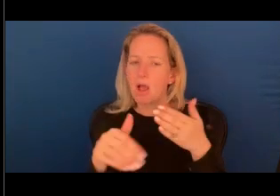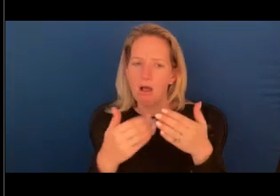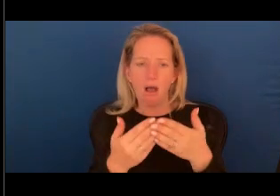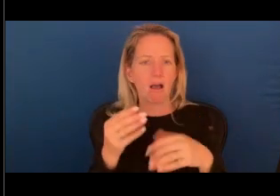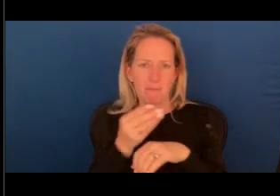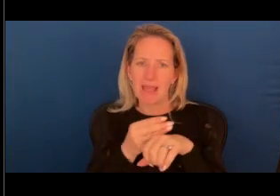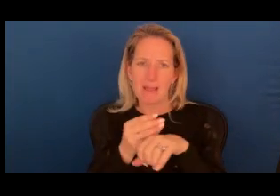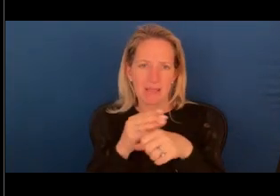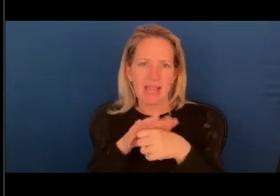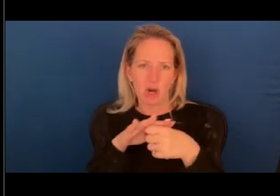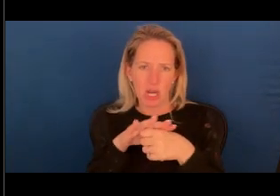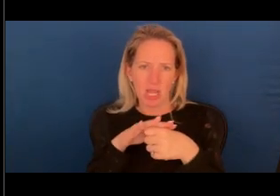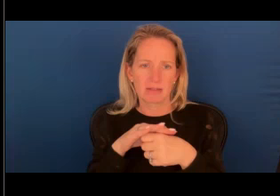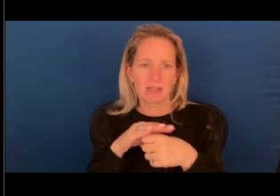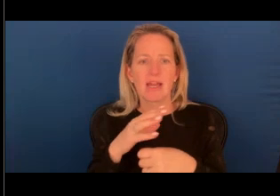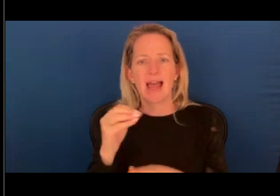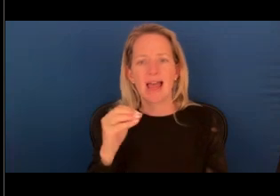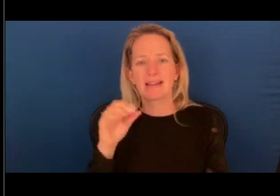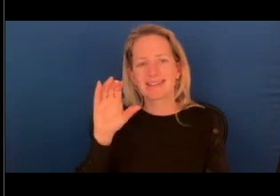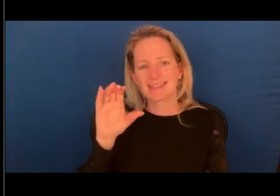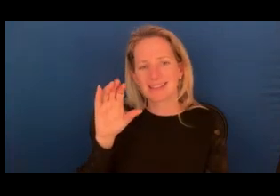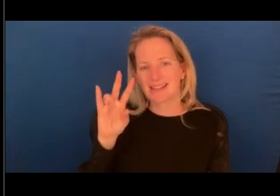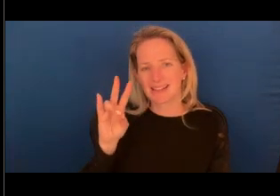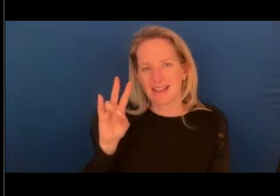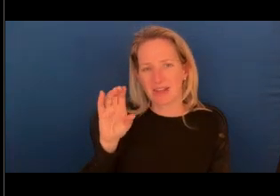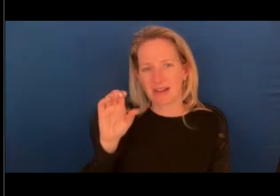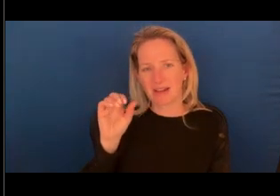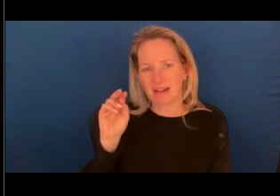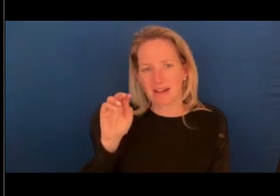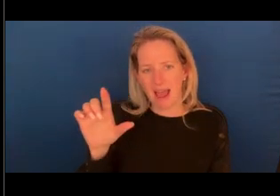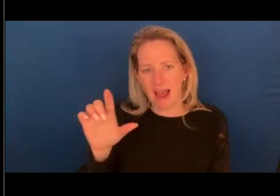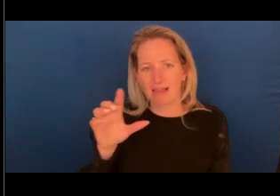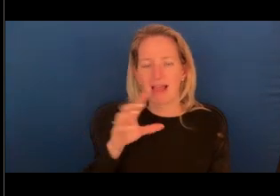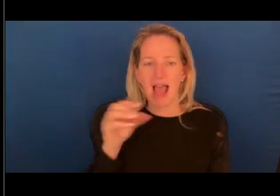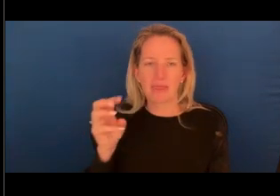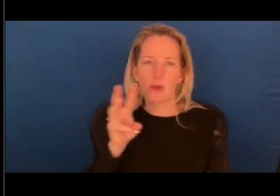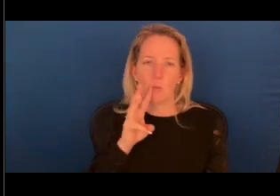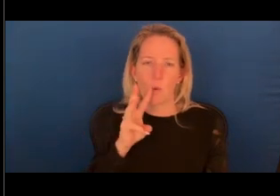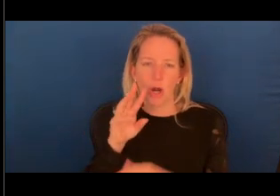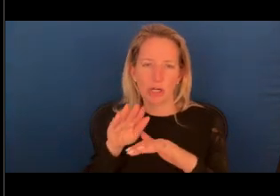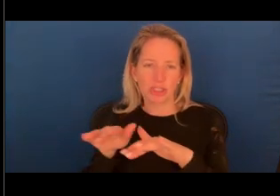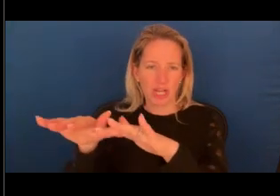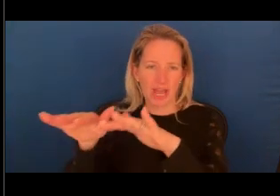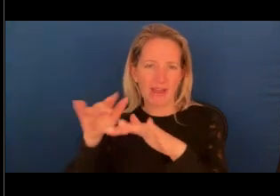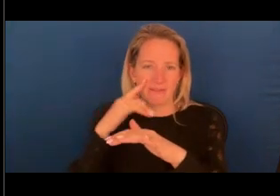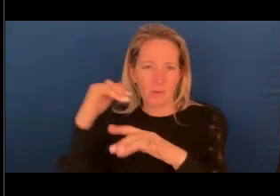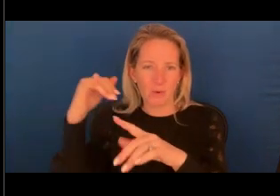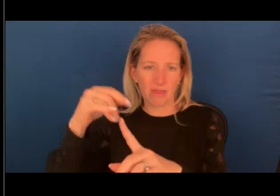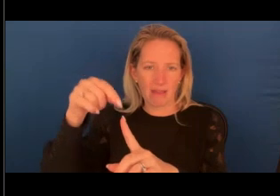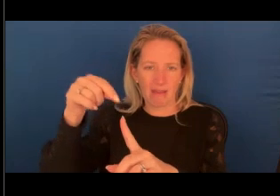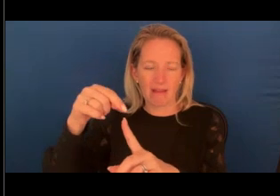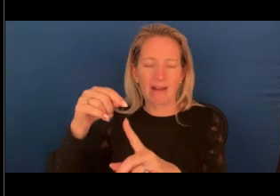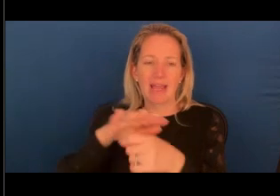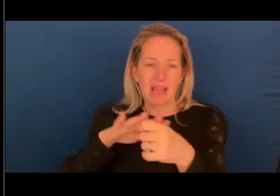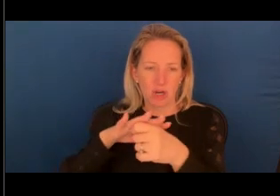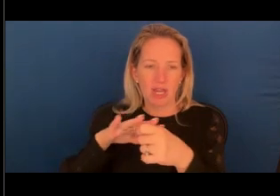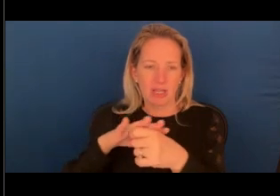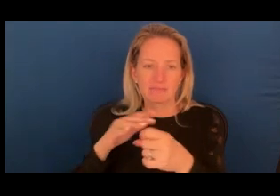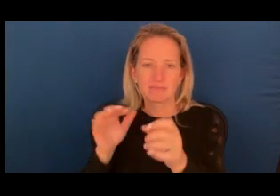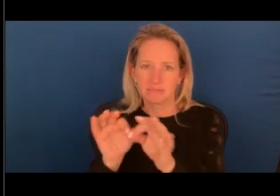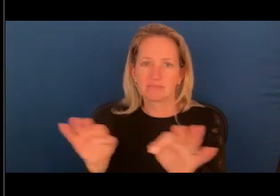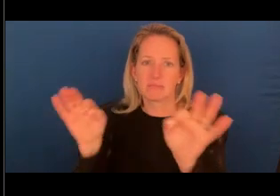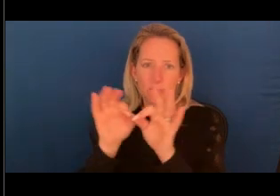for example, C7 canal, and then the associated watershed for the C7 canal is a high priority area for Miami-Dade County